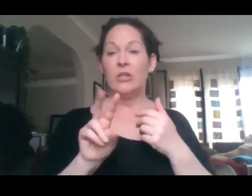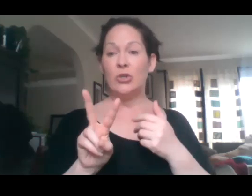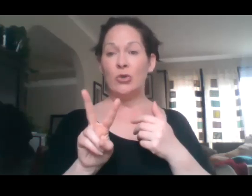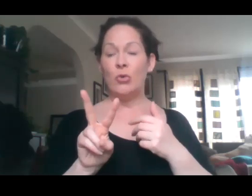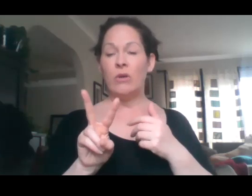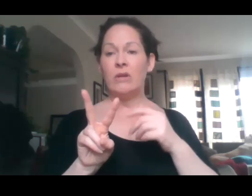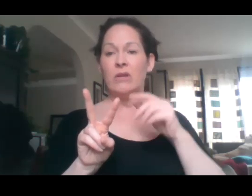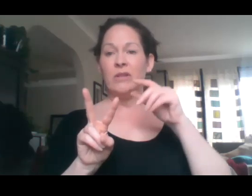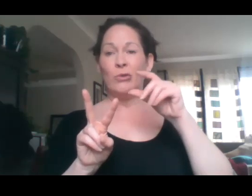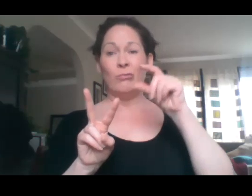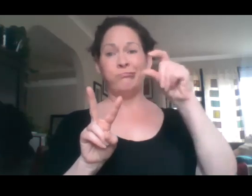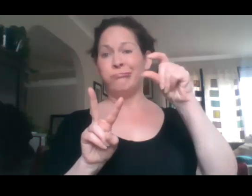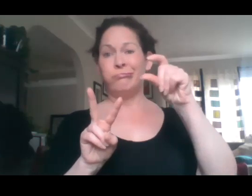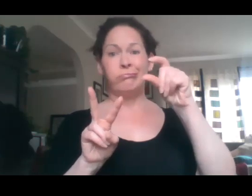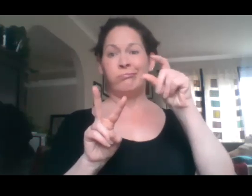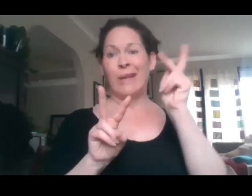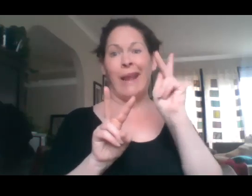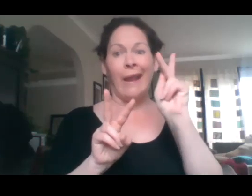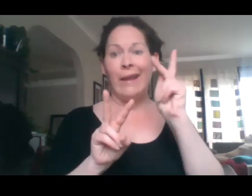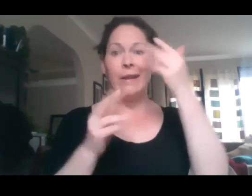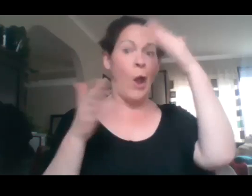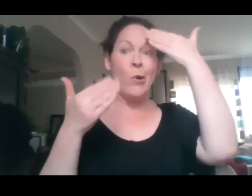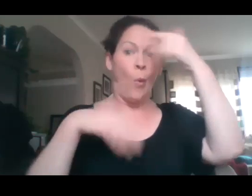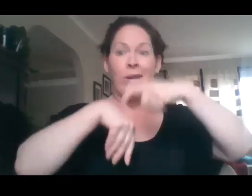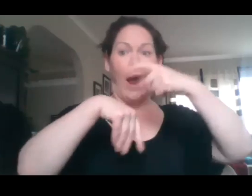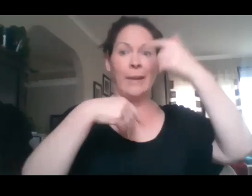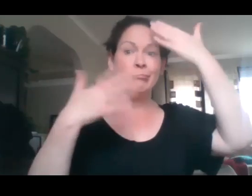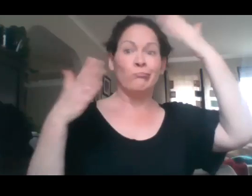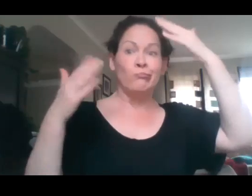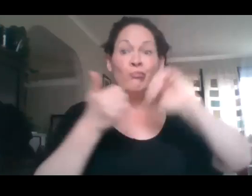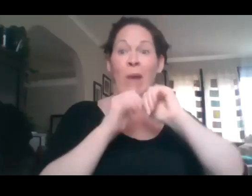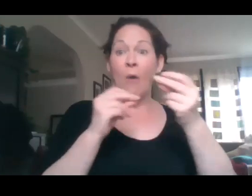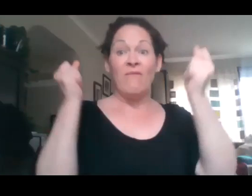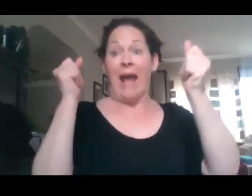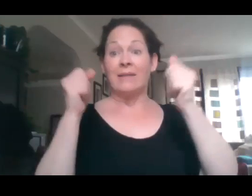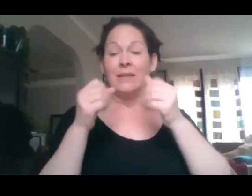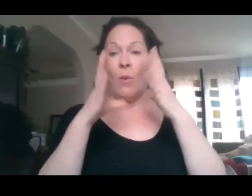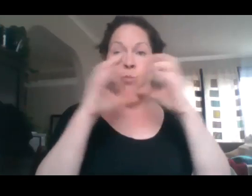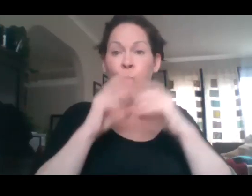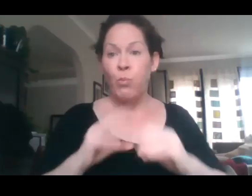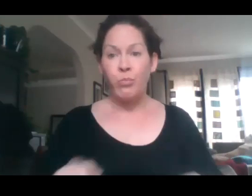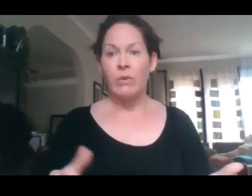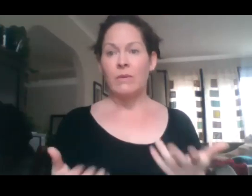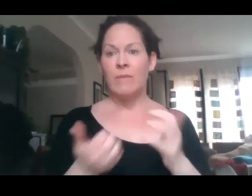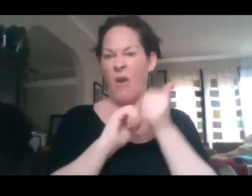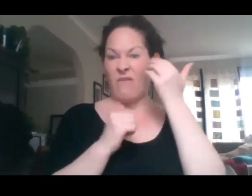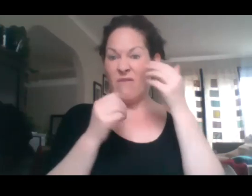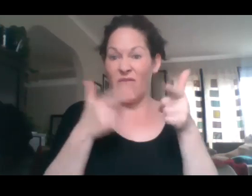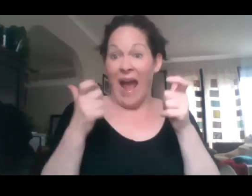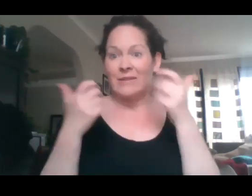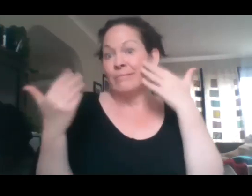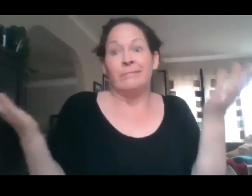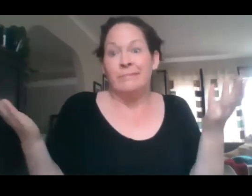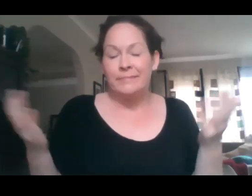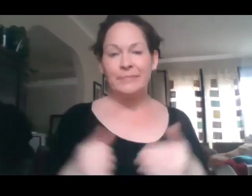the time. Right? Whatever the k is just telling us how fast it's going. And so here it